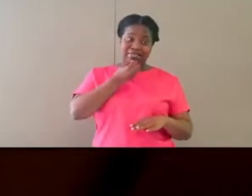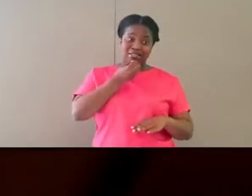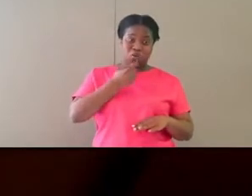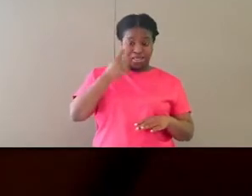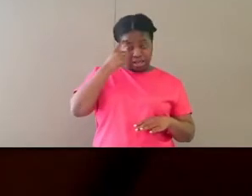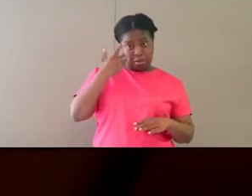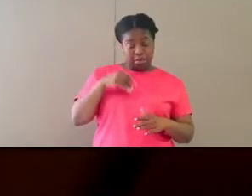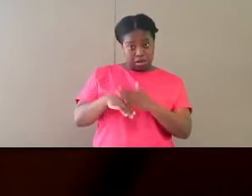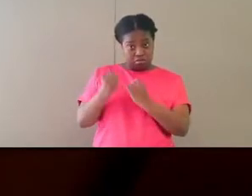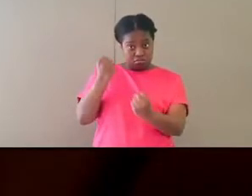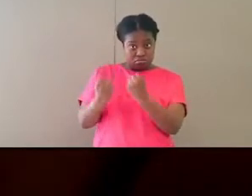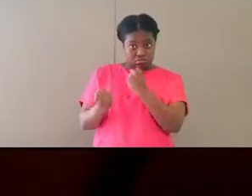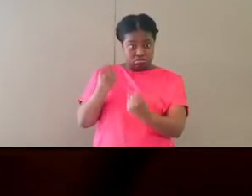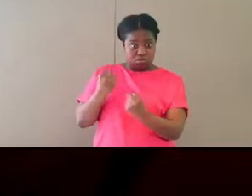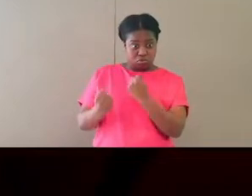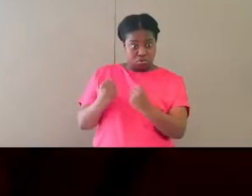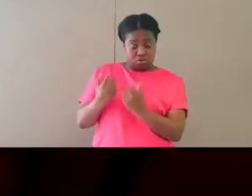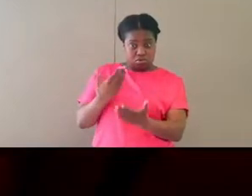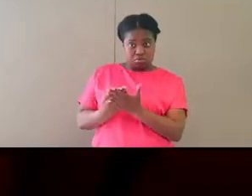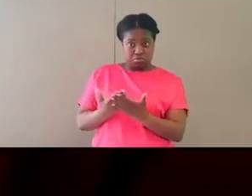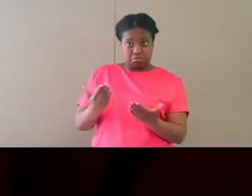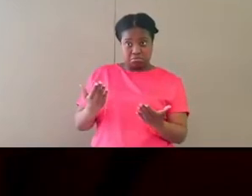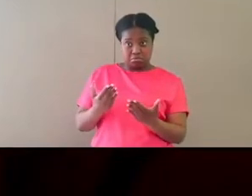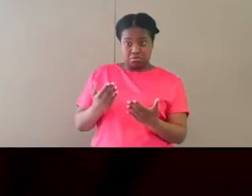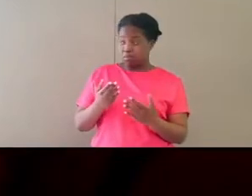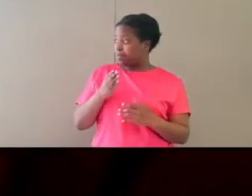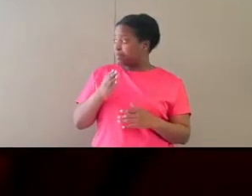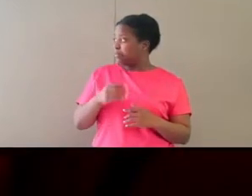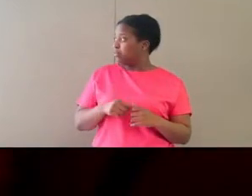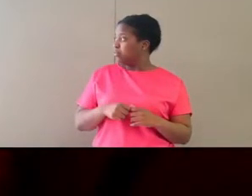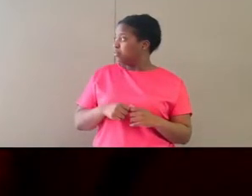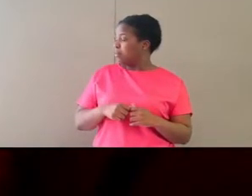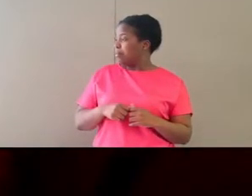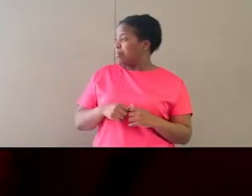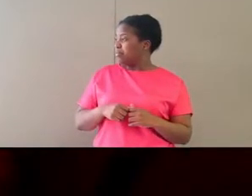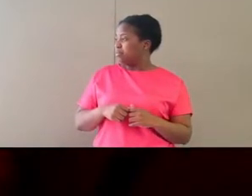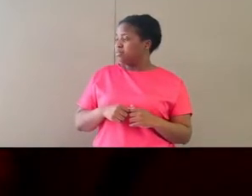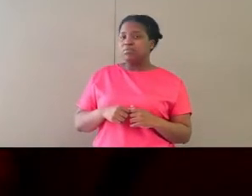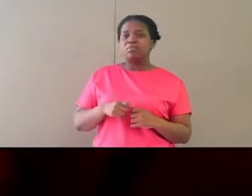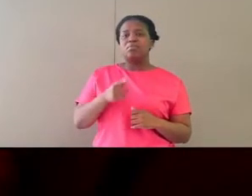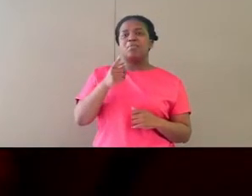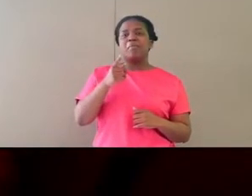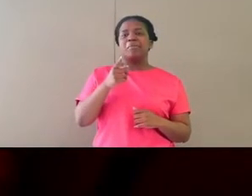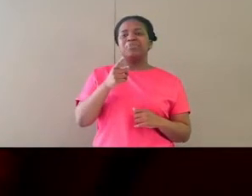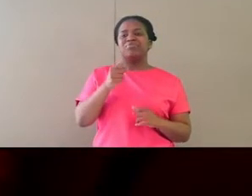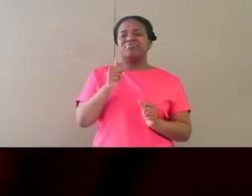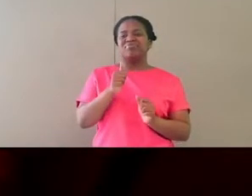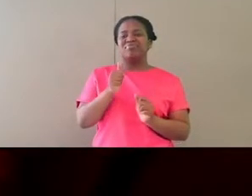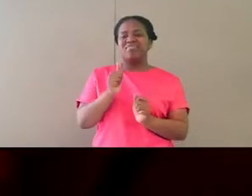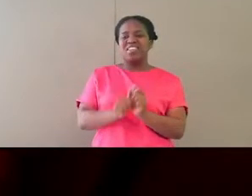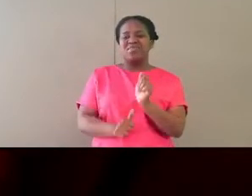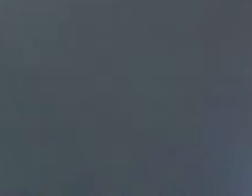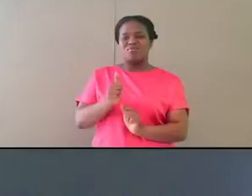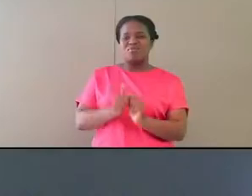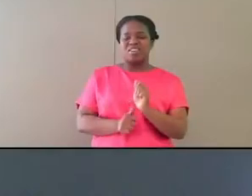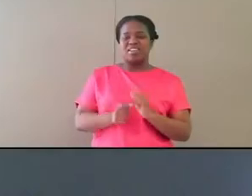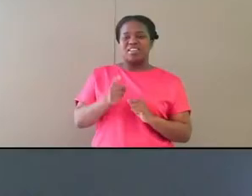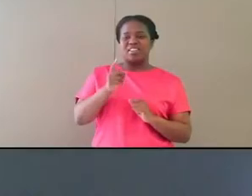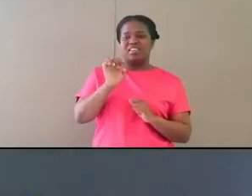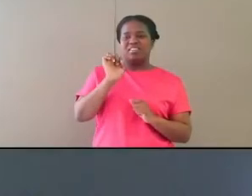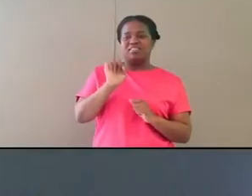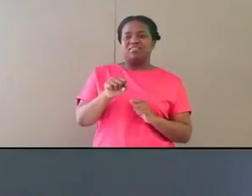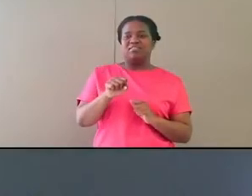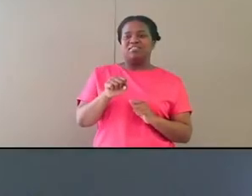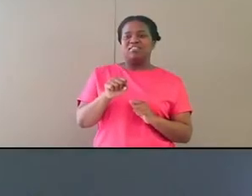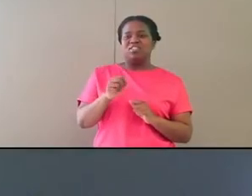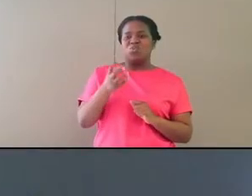litigation? So just to say that my brother there from CCL is also one of the institutions